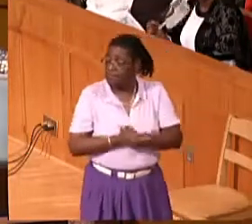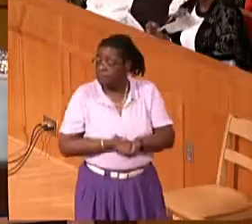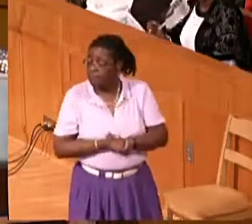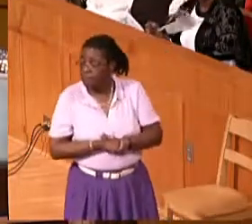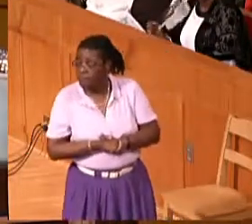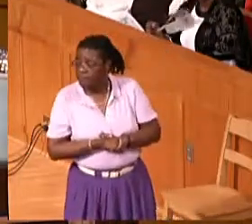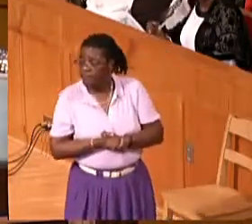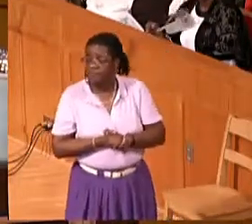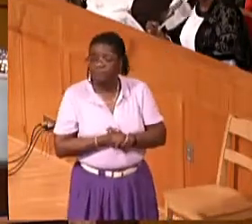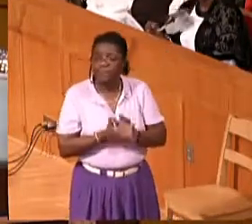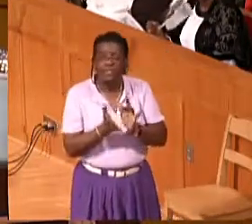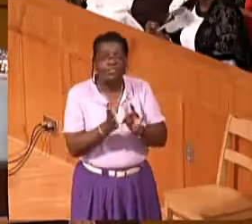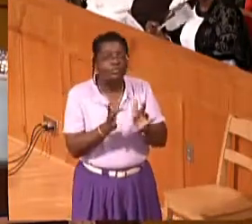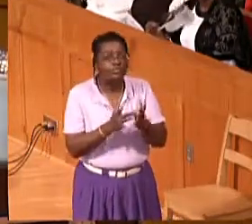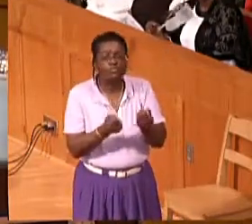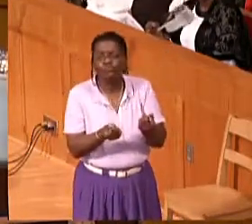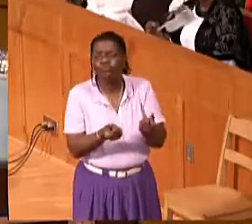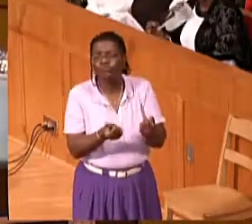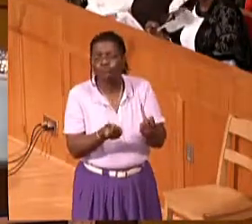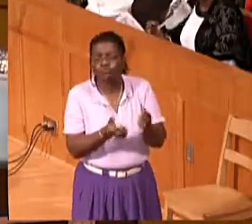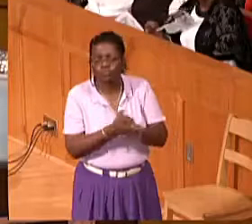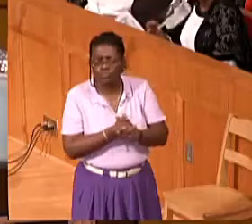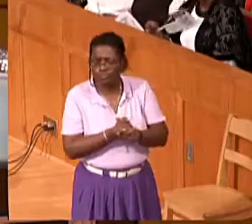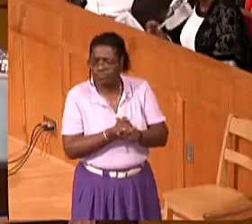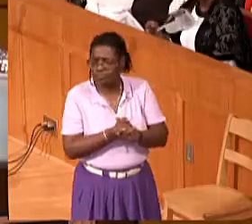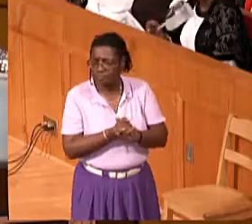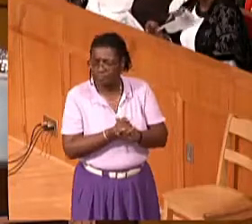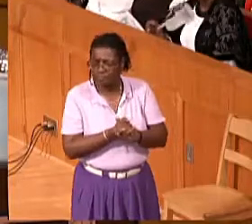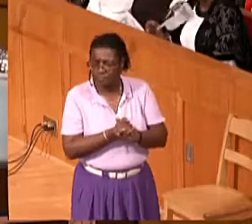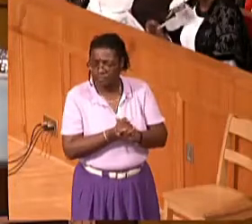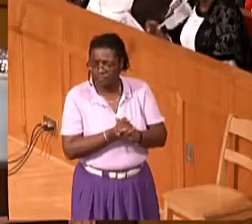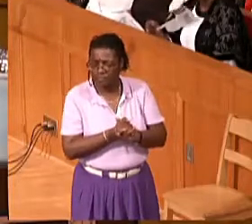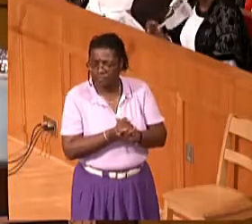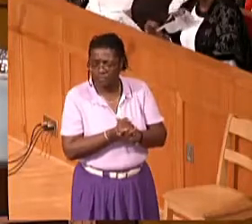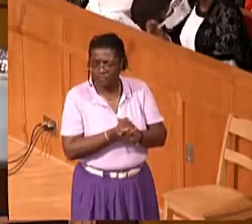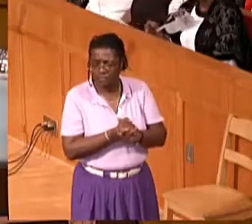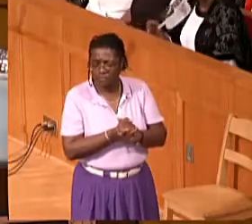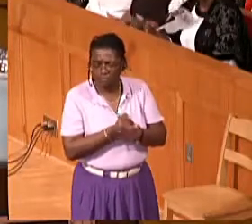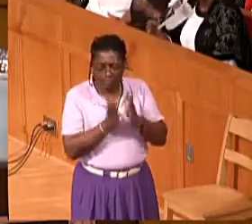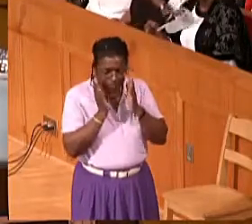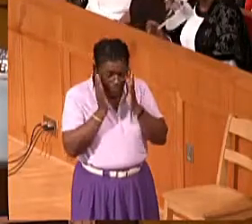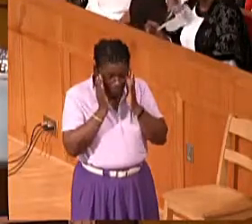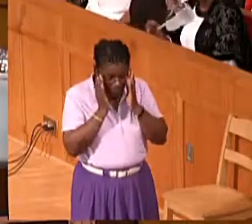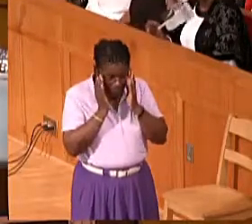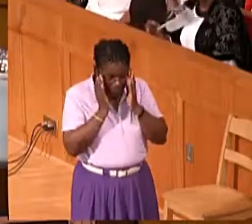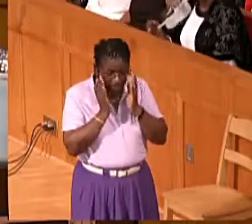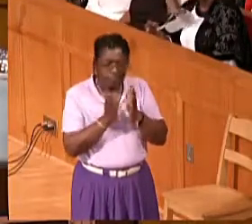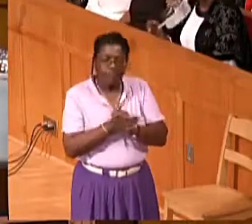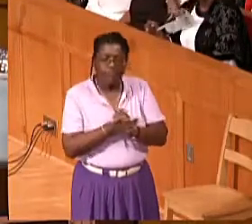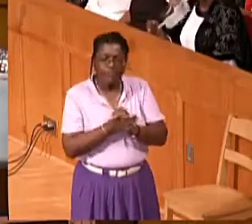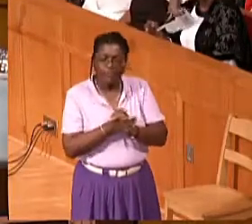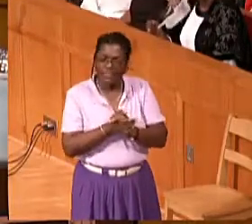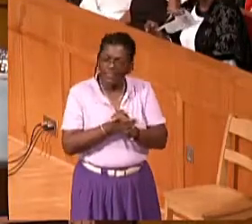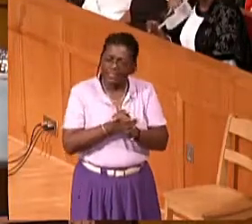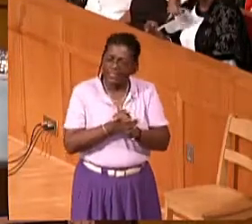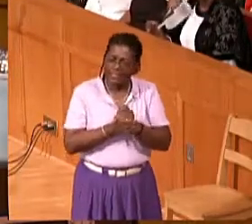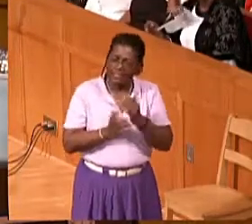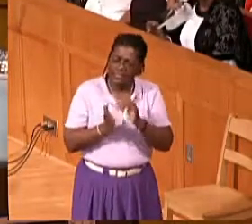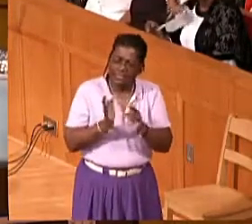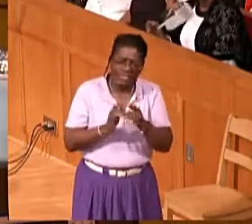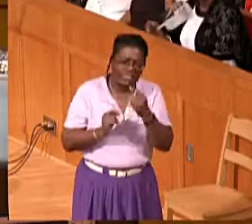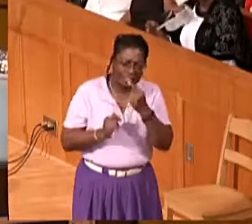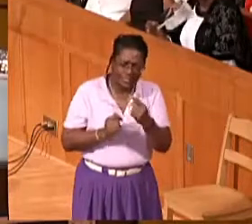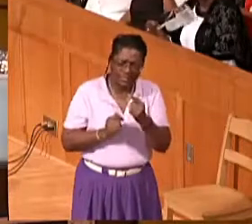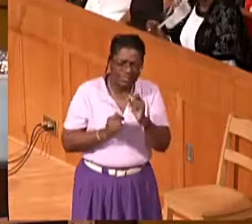Look at what Jesus does with the servants. These servants, he says they were his servants. They belong to